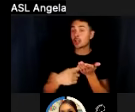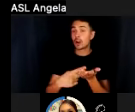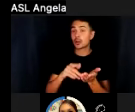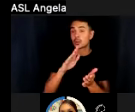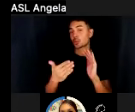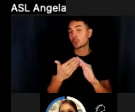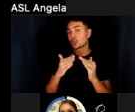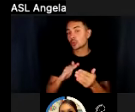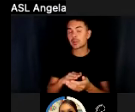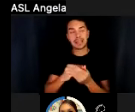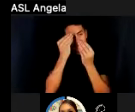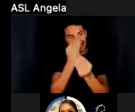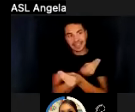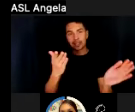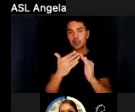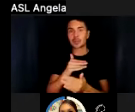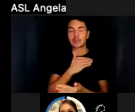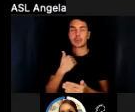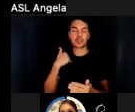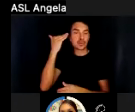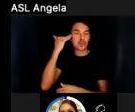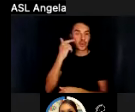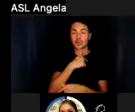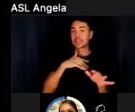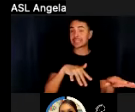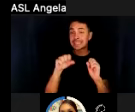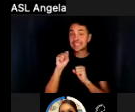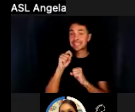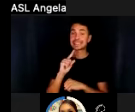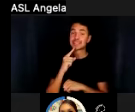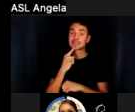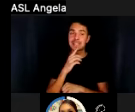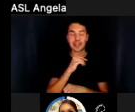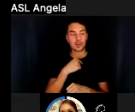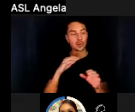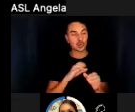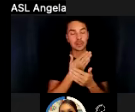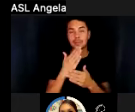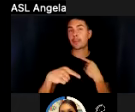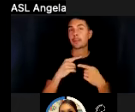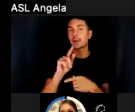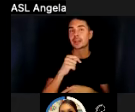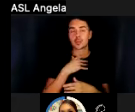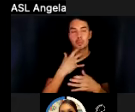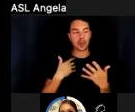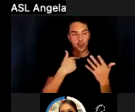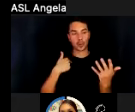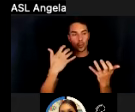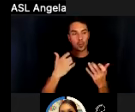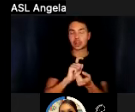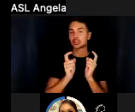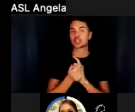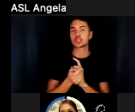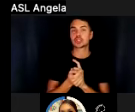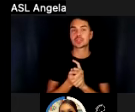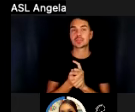community, let community members know, like, we take this seriously and we are going to do something about it, and we want change.